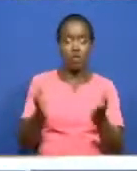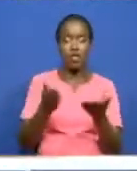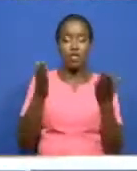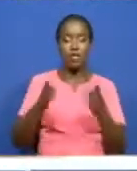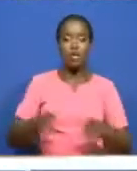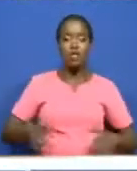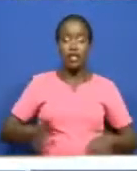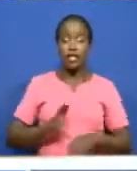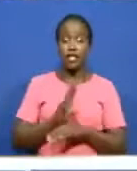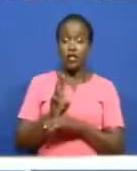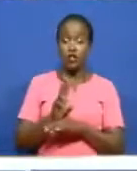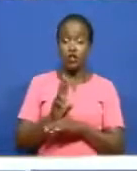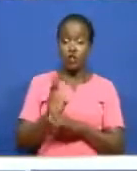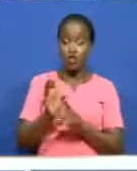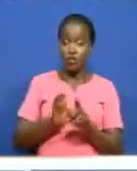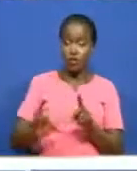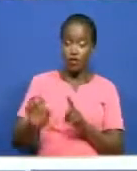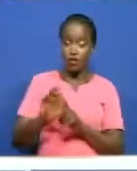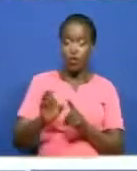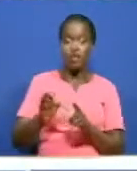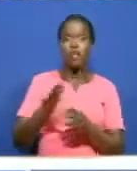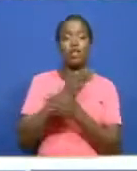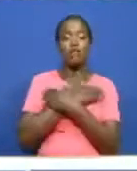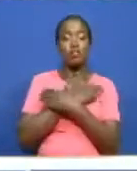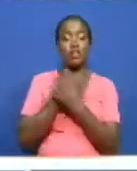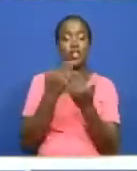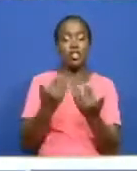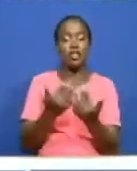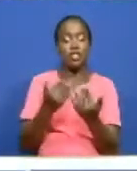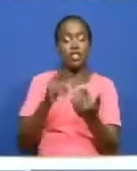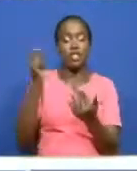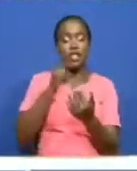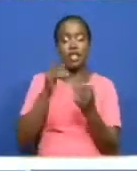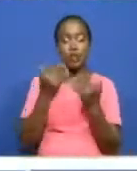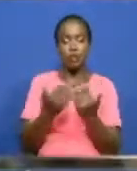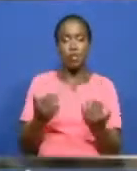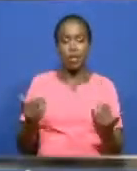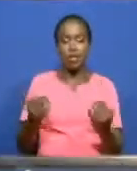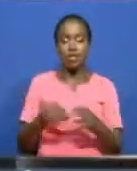of environmentally friendly paints in the Kenyan market.